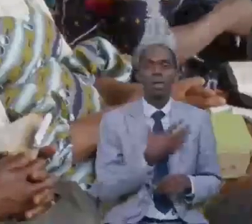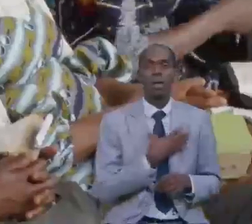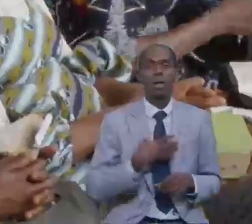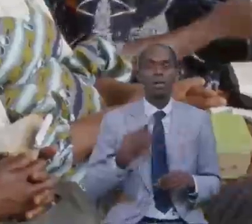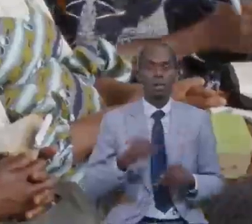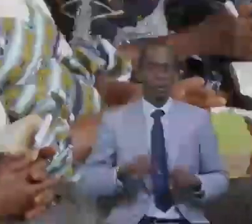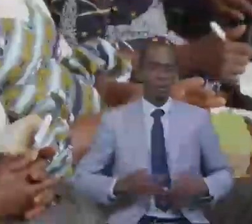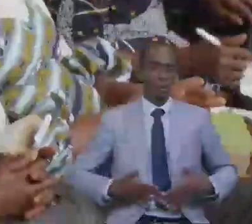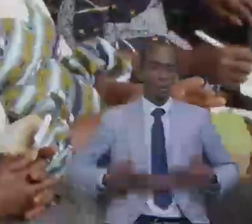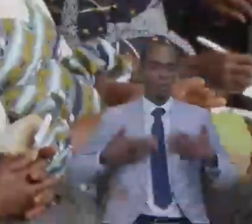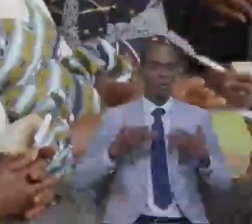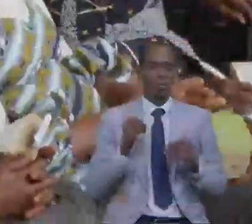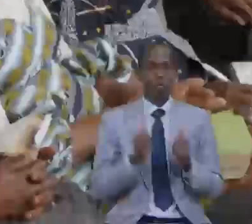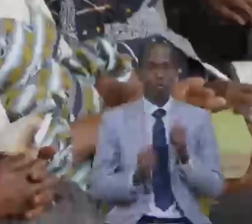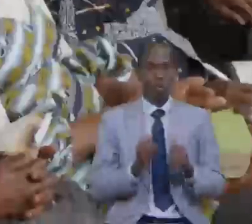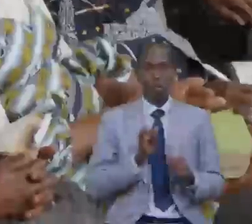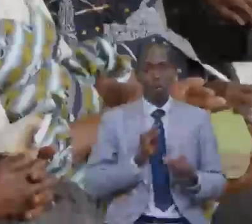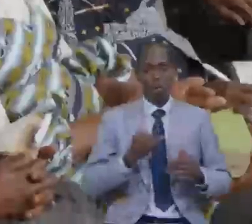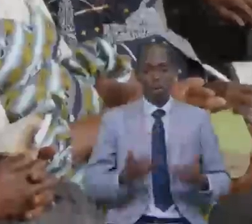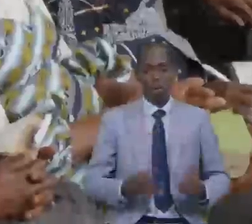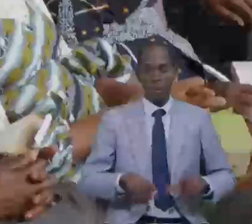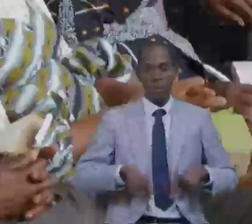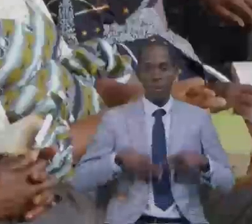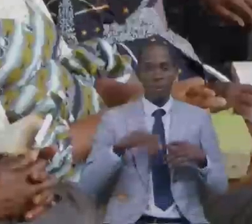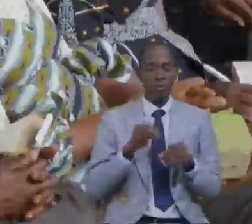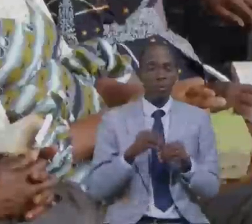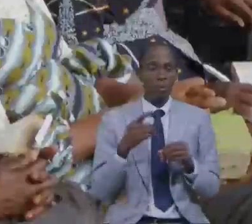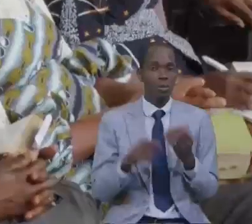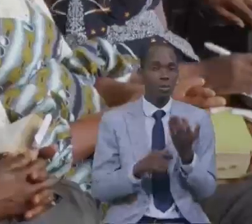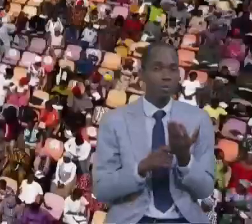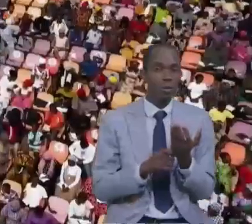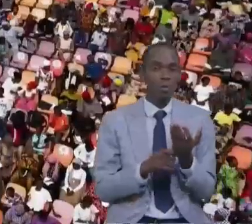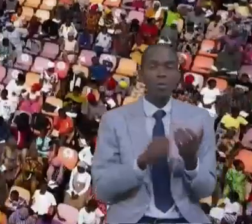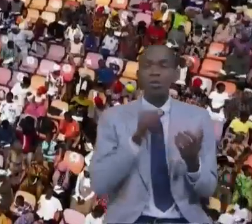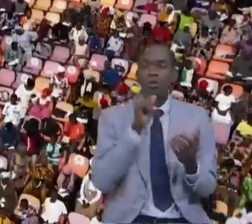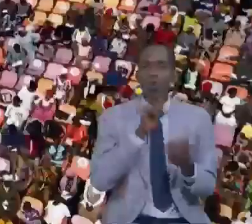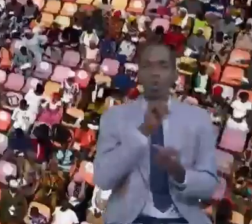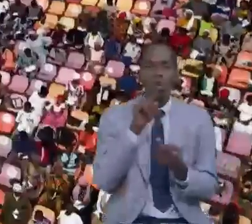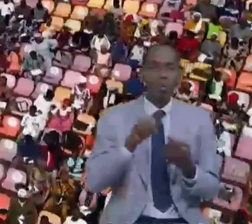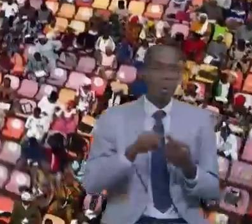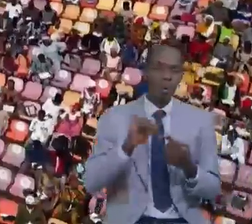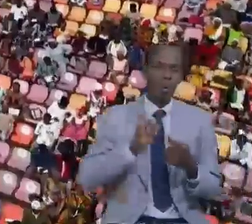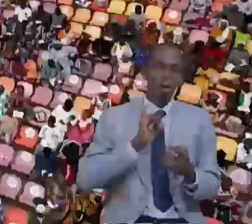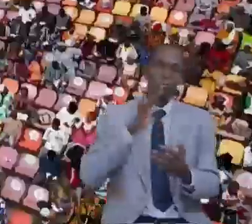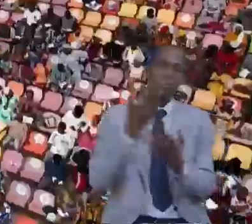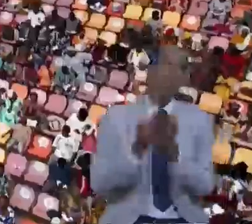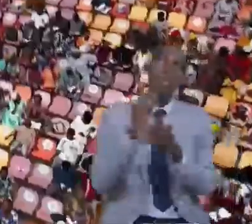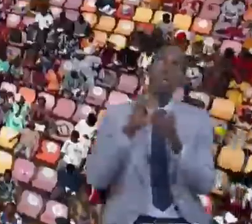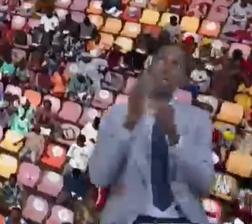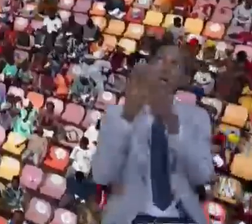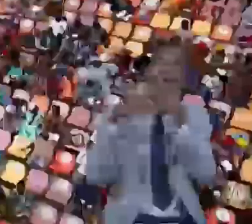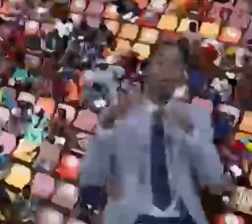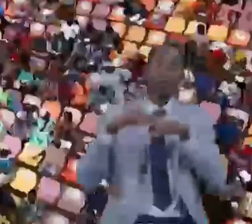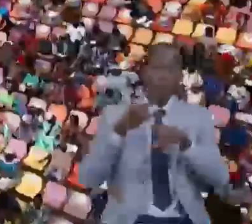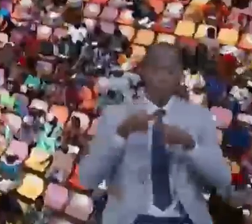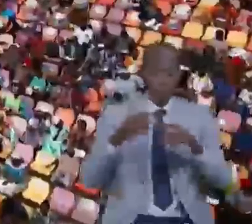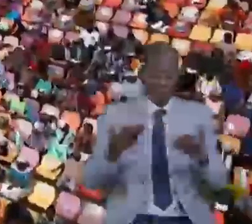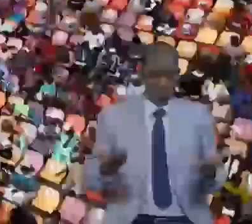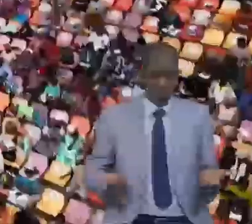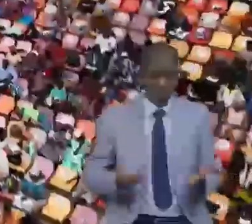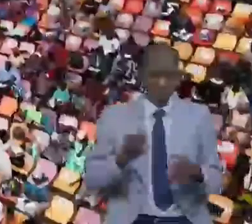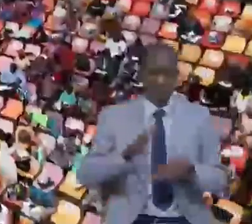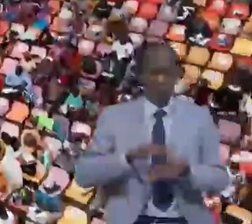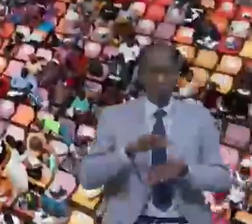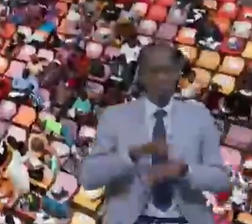here on earth, in the flesh, I live by the faith of the Son of God,